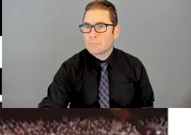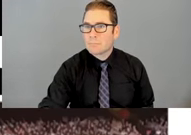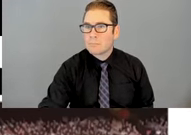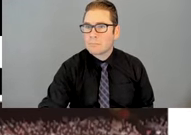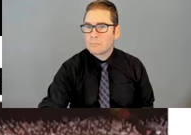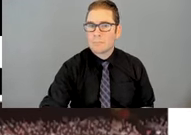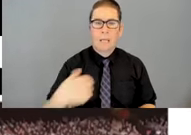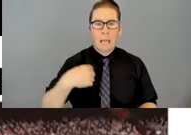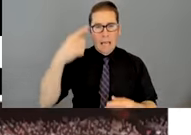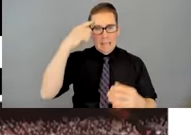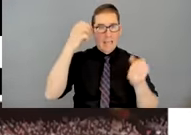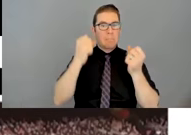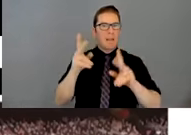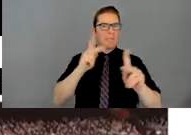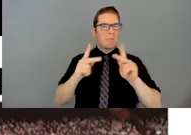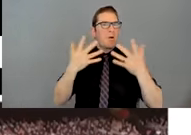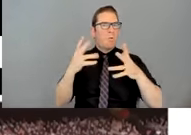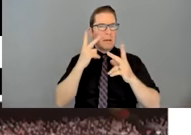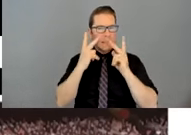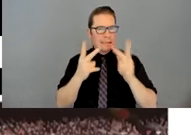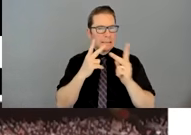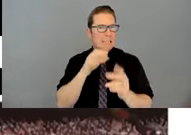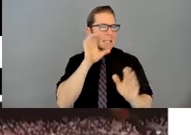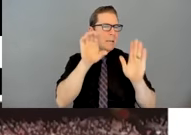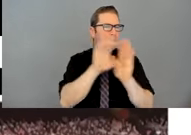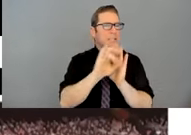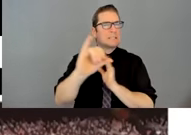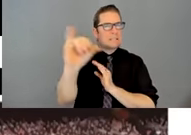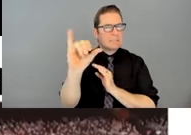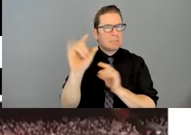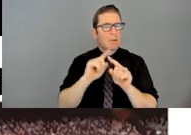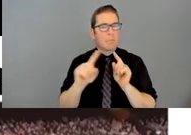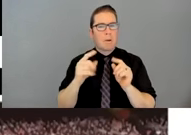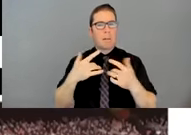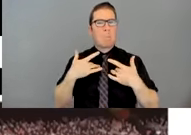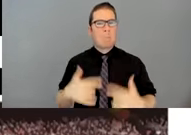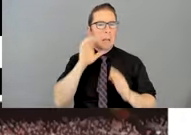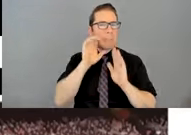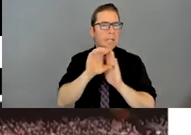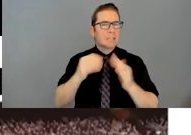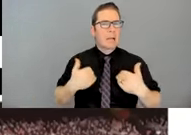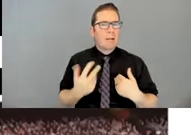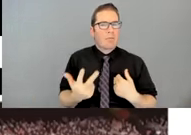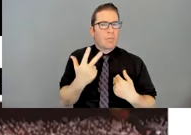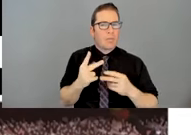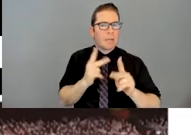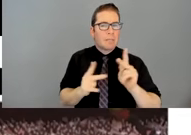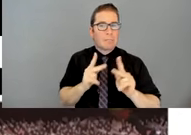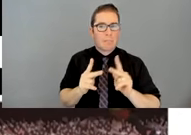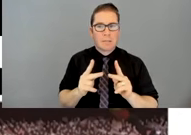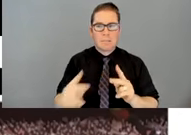usually the image has three people, and one is